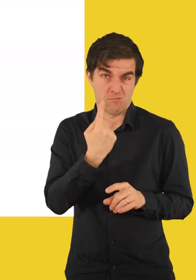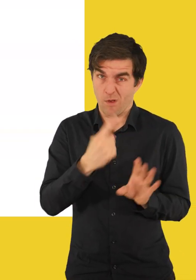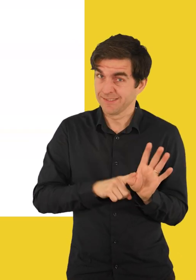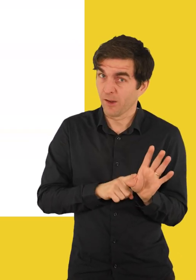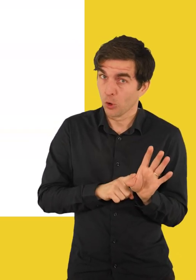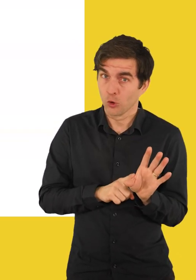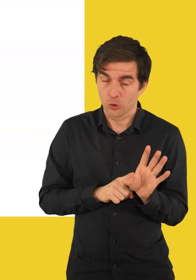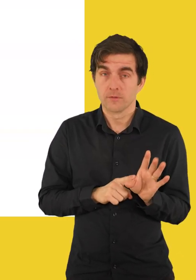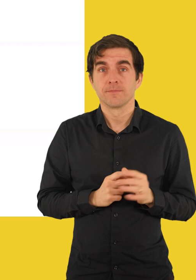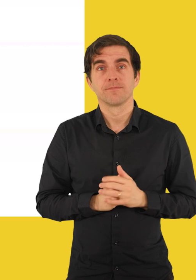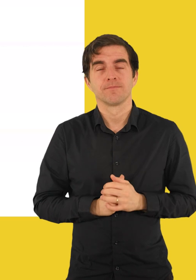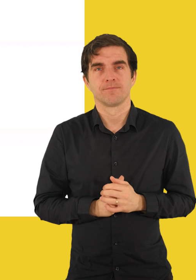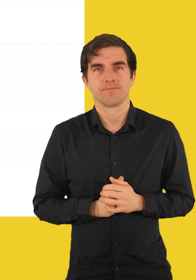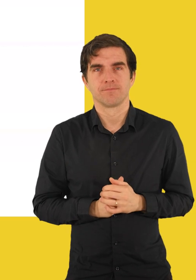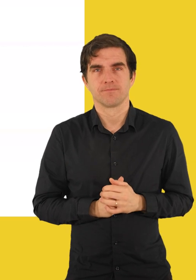year